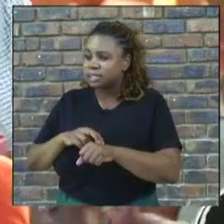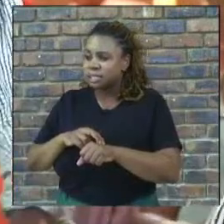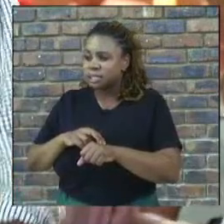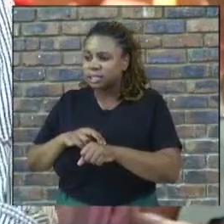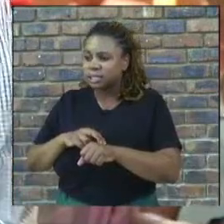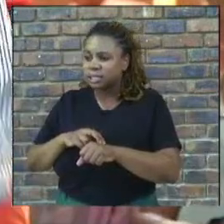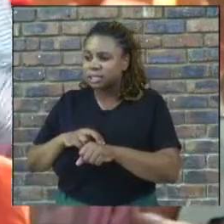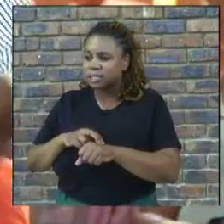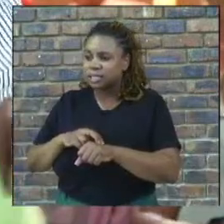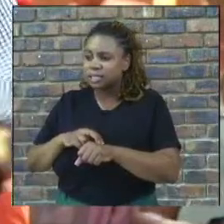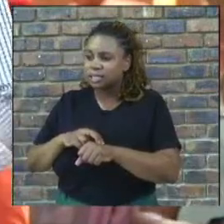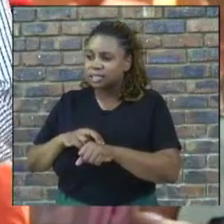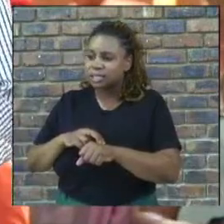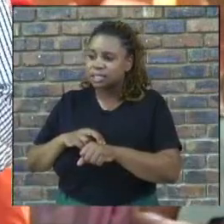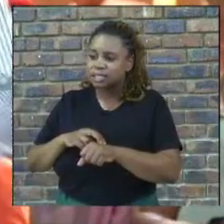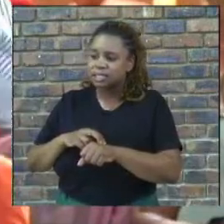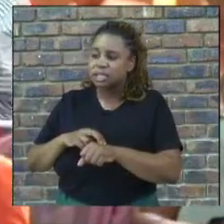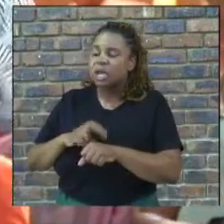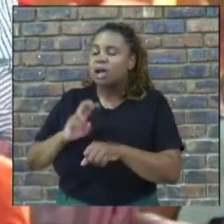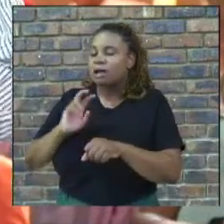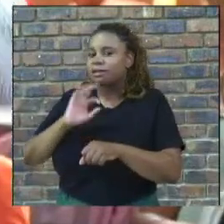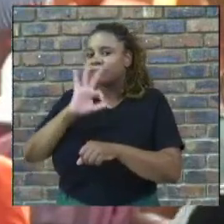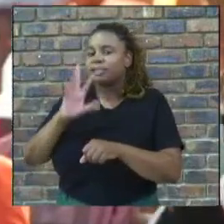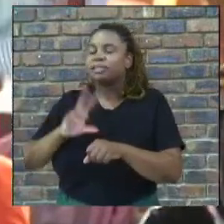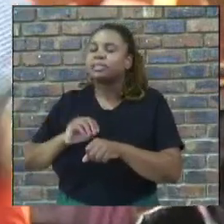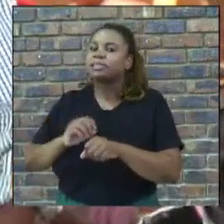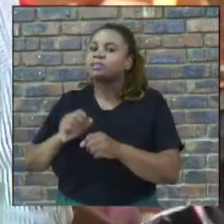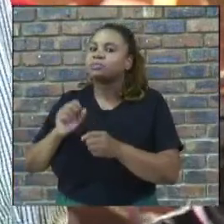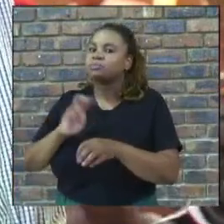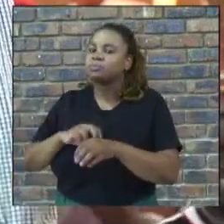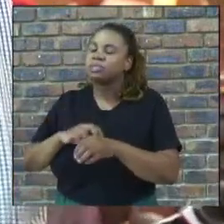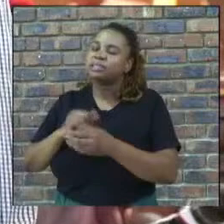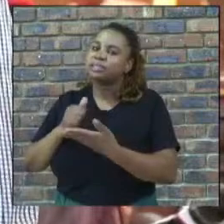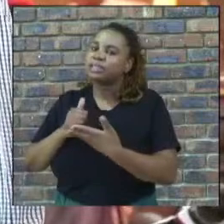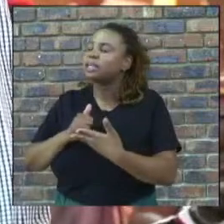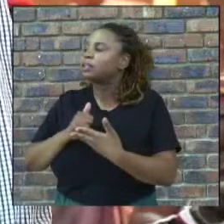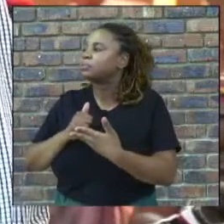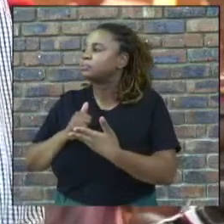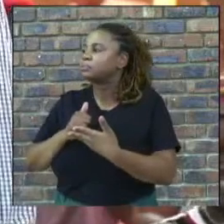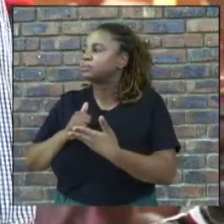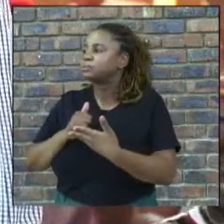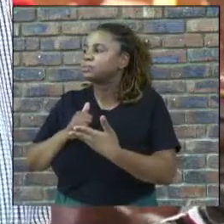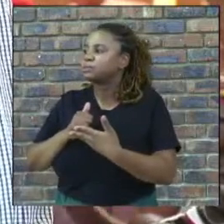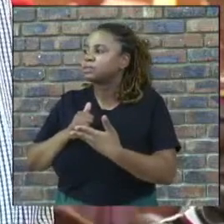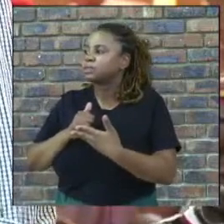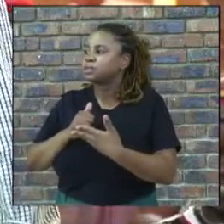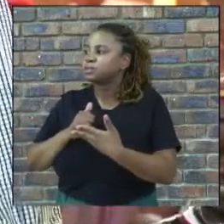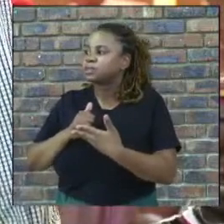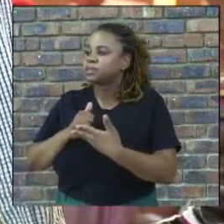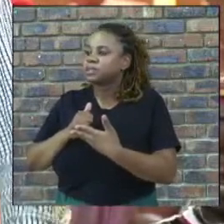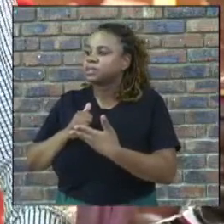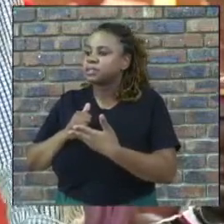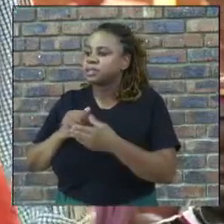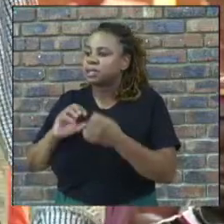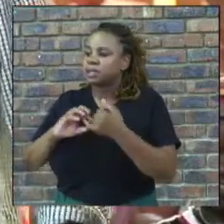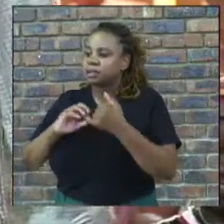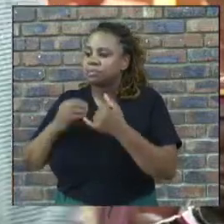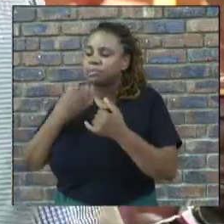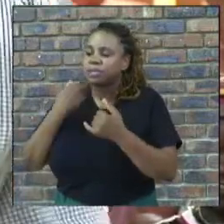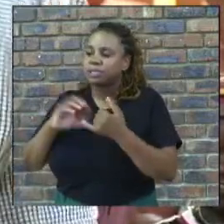fire, then you not trying to high over like it. Please, Leona, I see